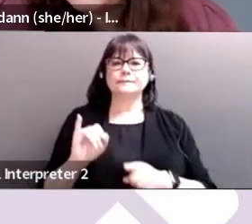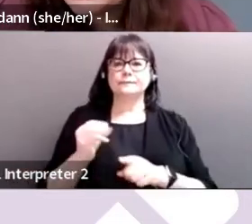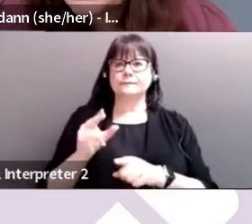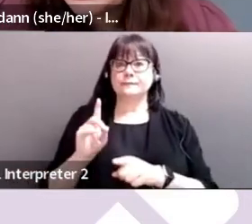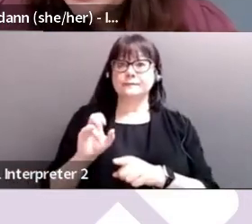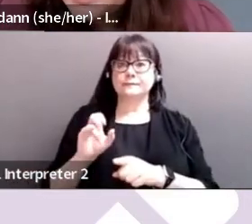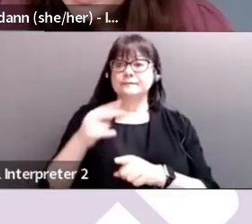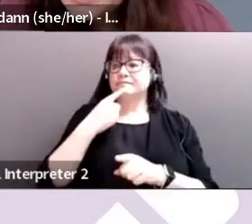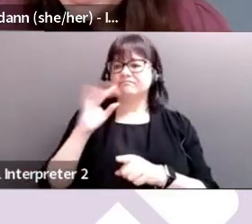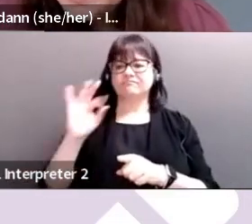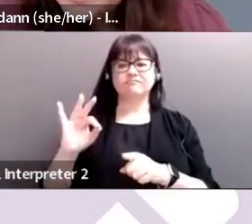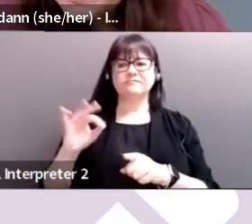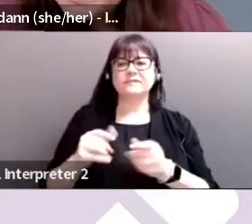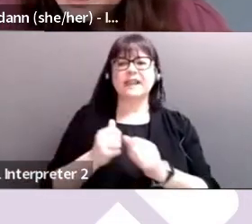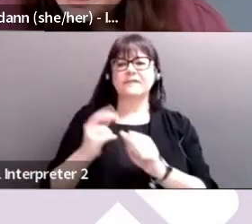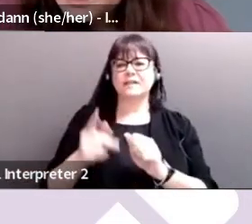answer the question.